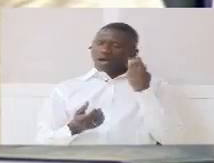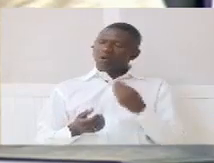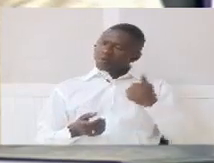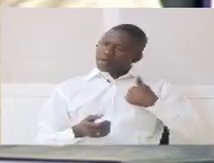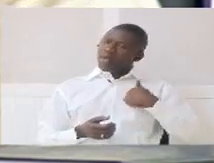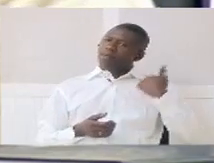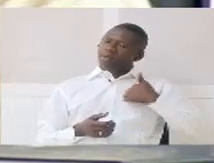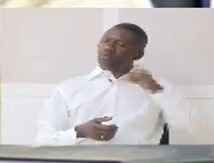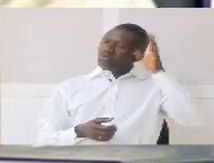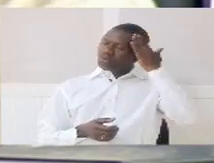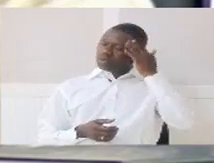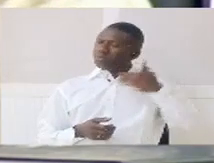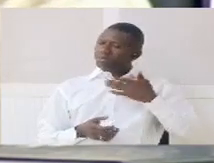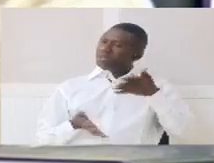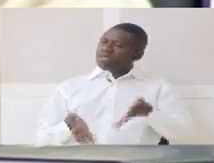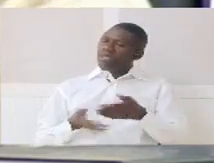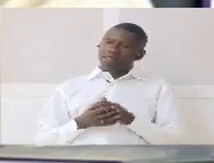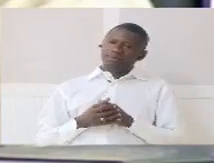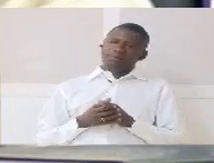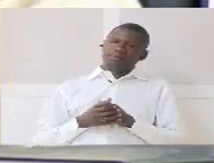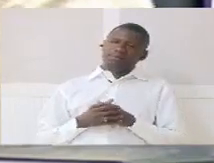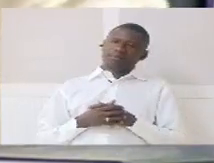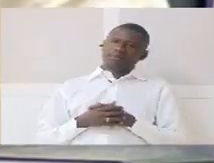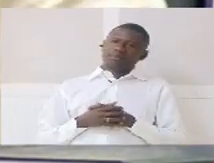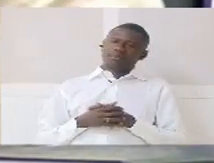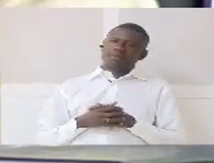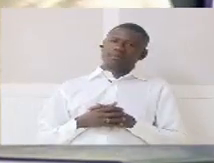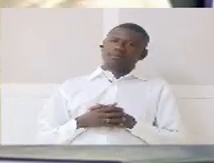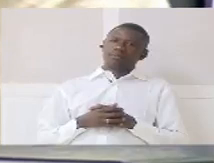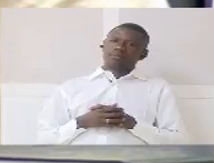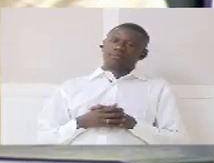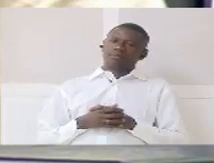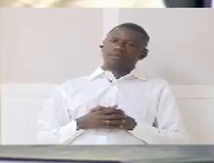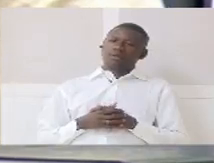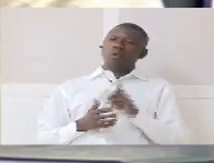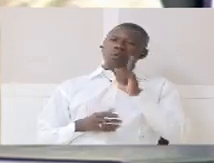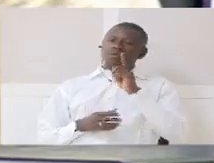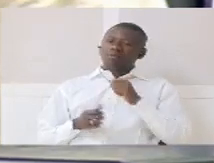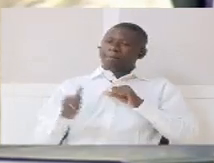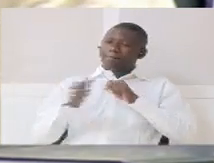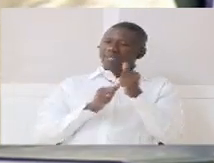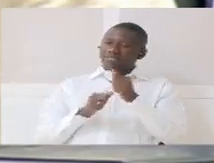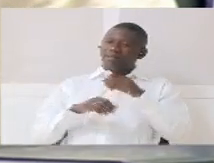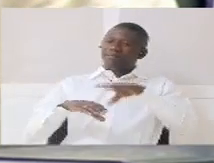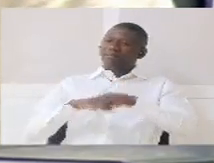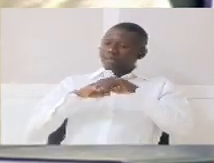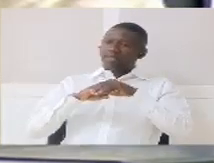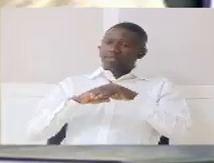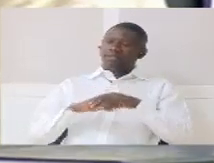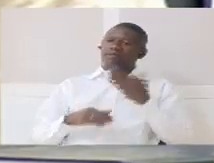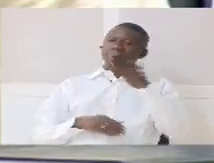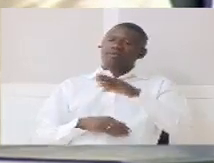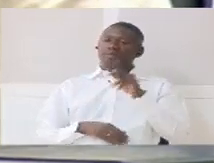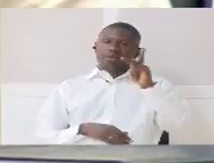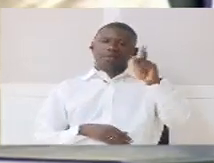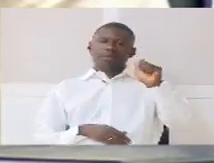how will my people know that I am here? One of the best friends was staying in Karton. One of his best friends was staying in Karton.